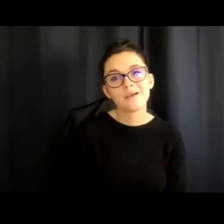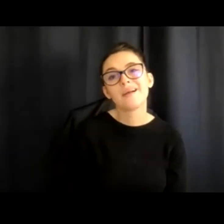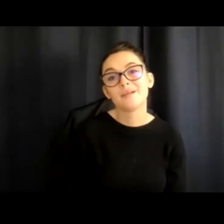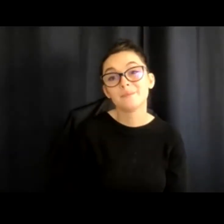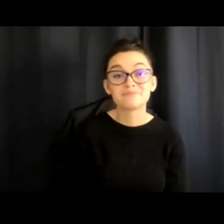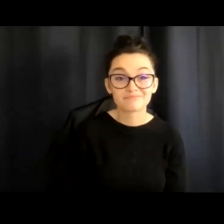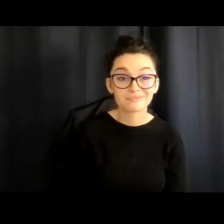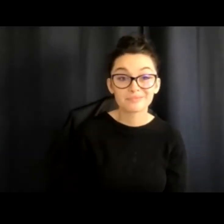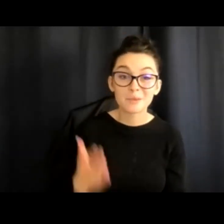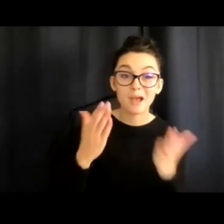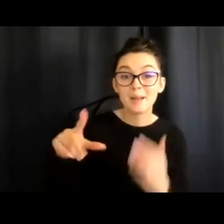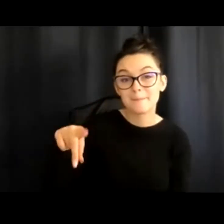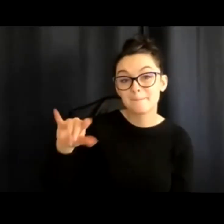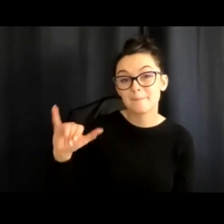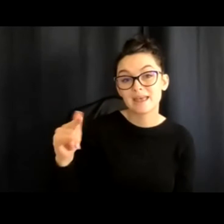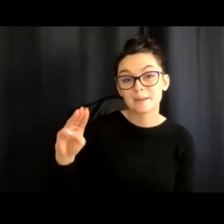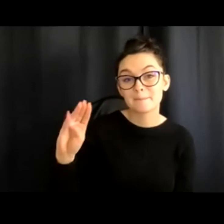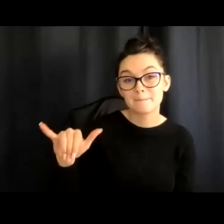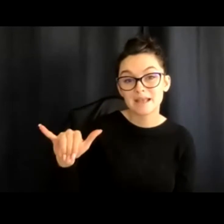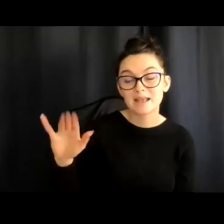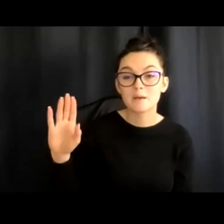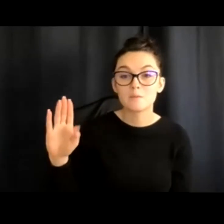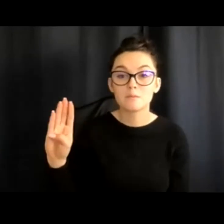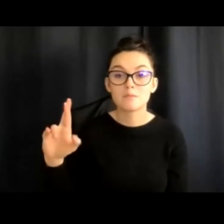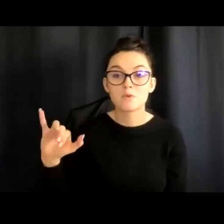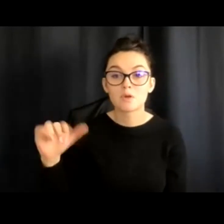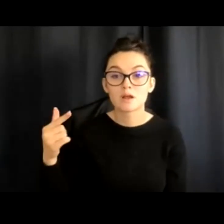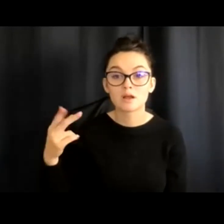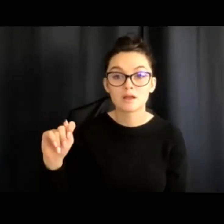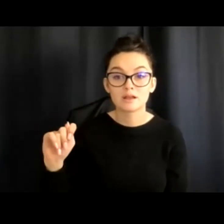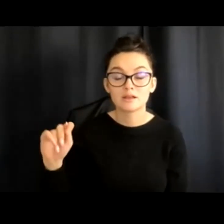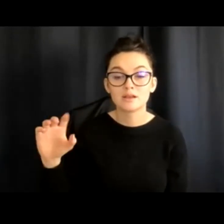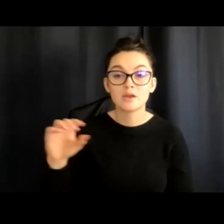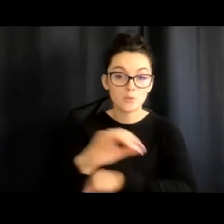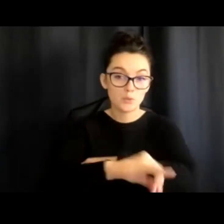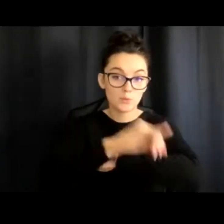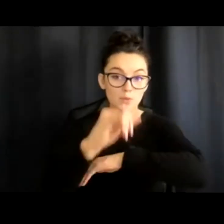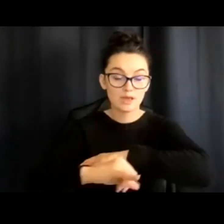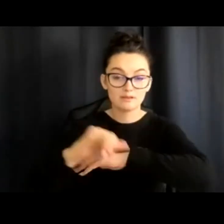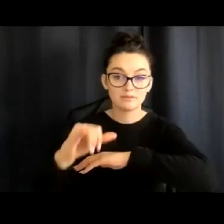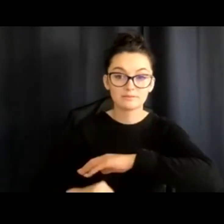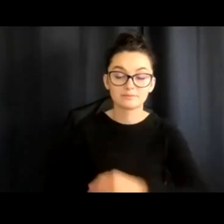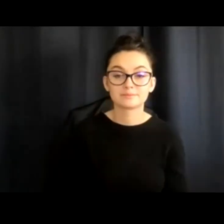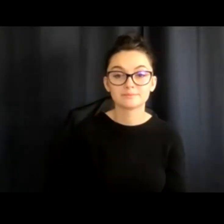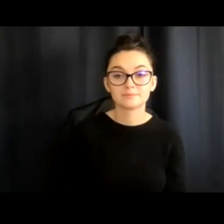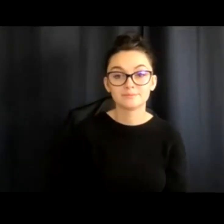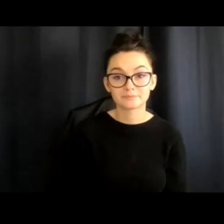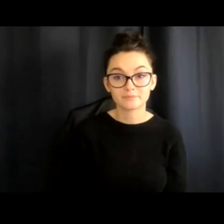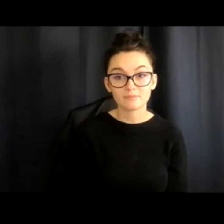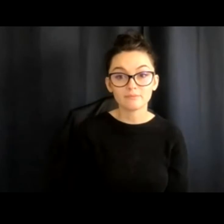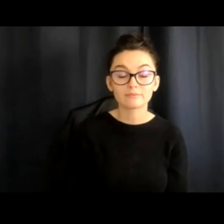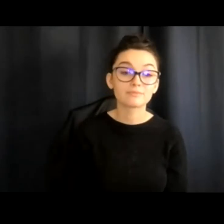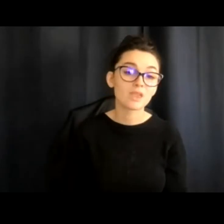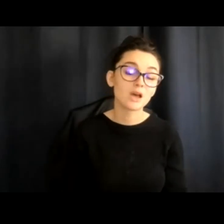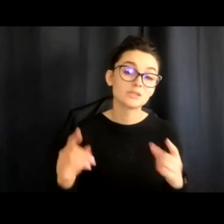right whale. And there's also there's pygmy right